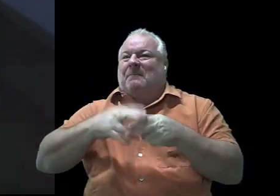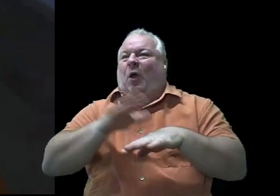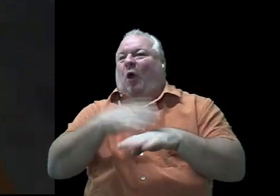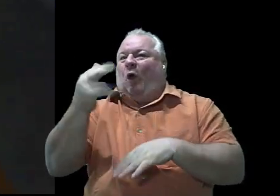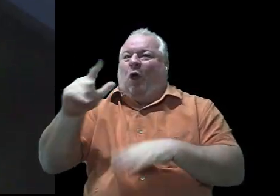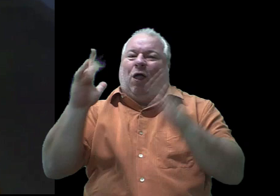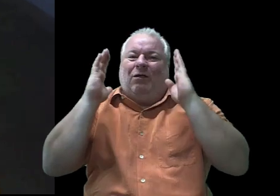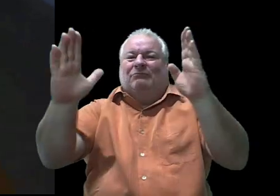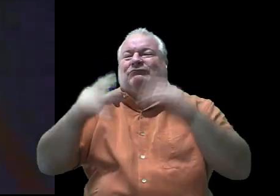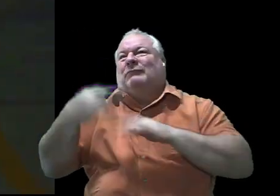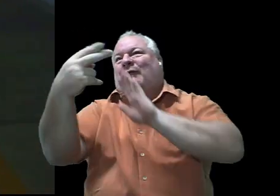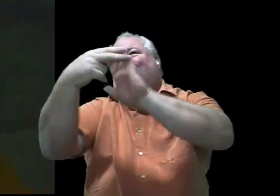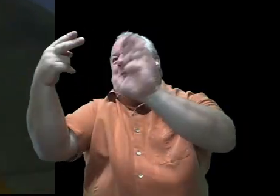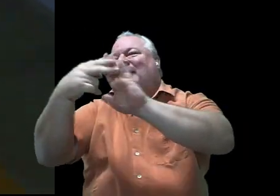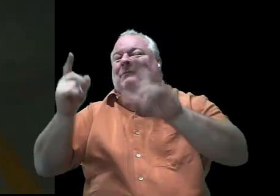these hallways